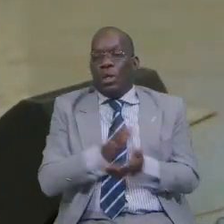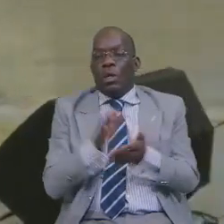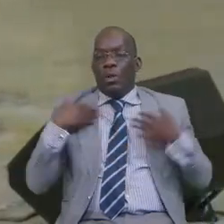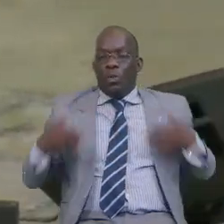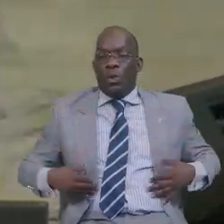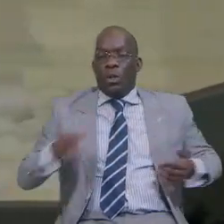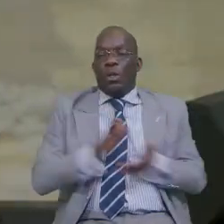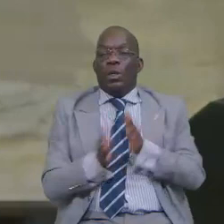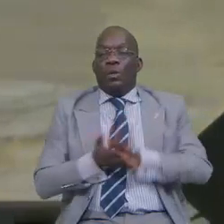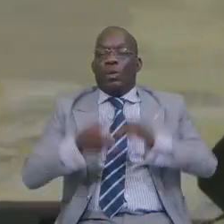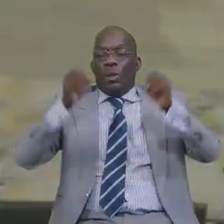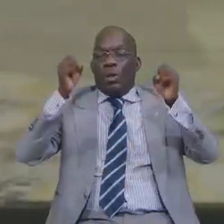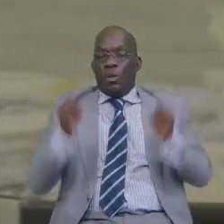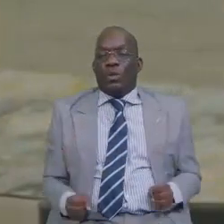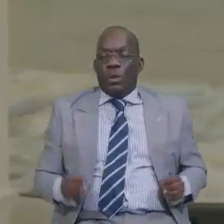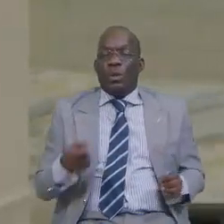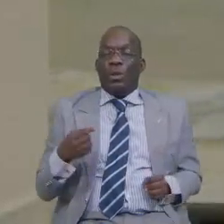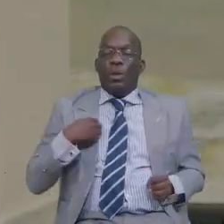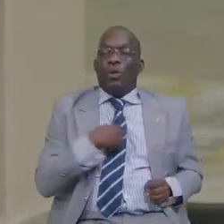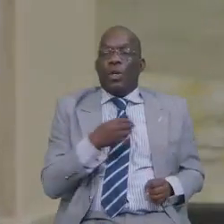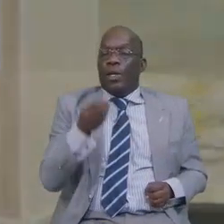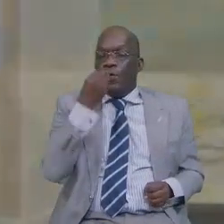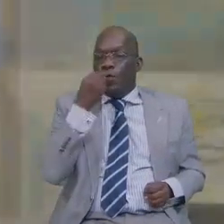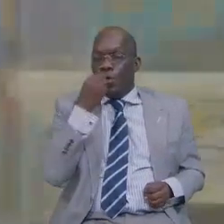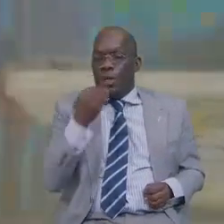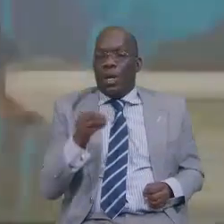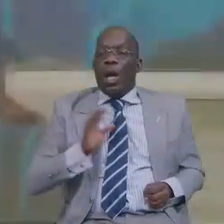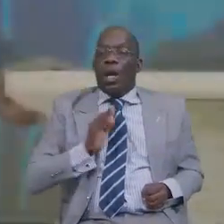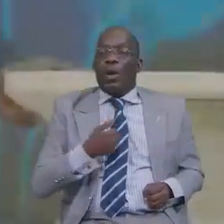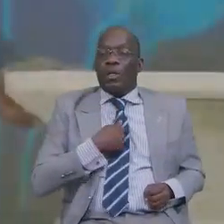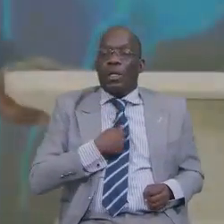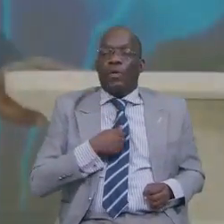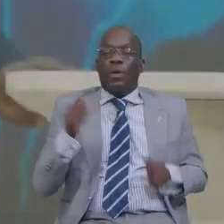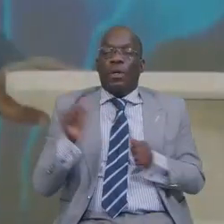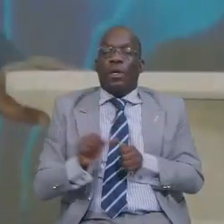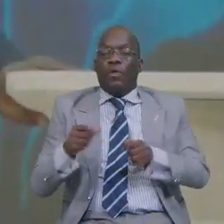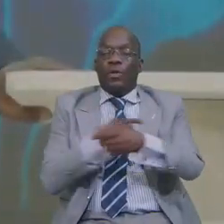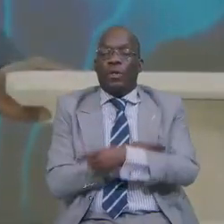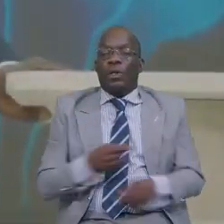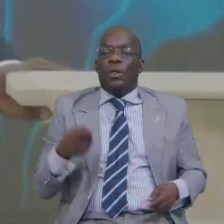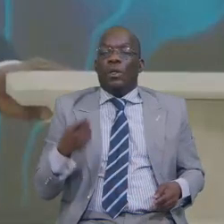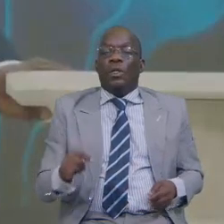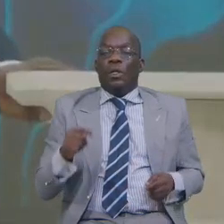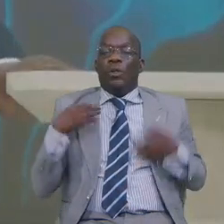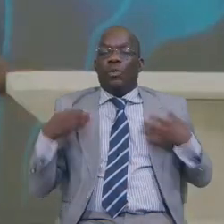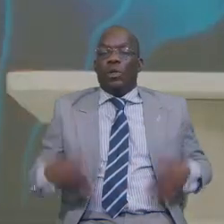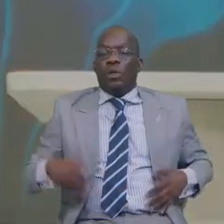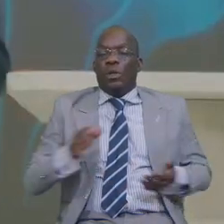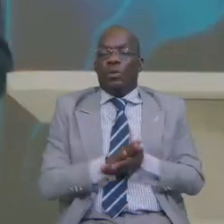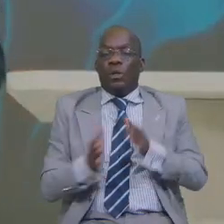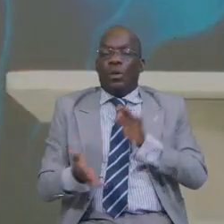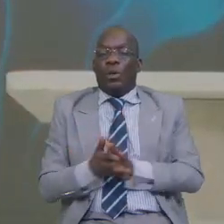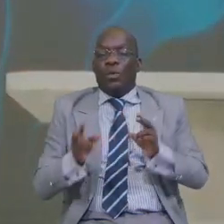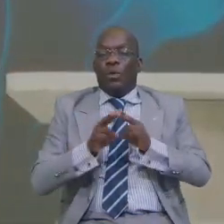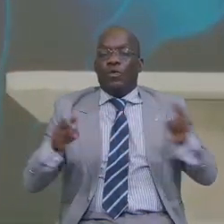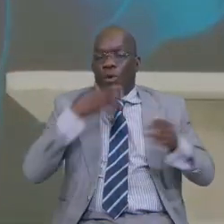feed ourselves every day and the body becomes very good. But the man